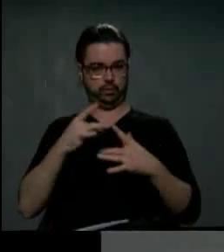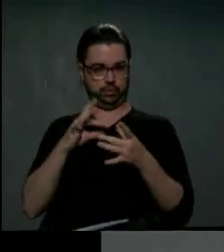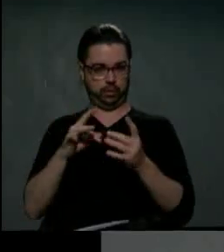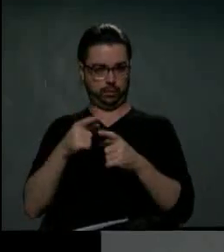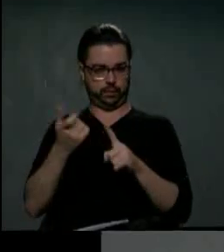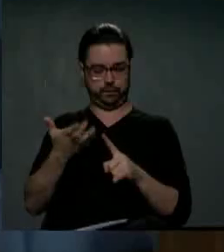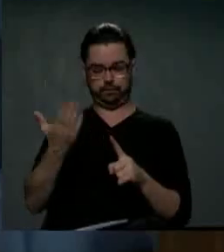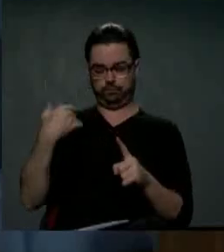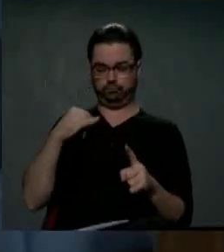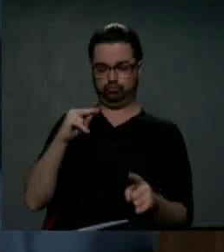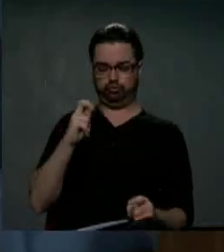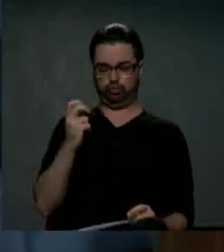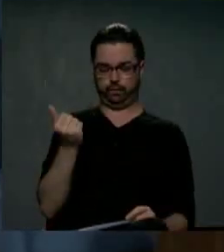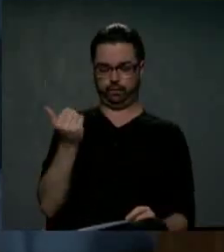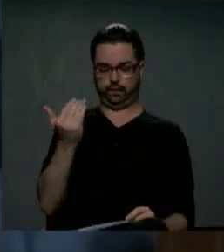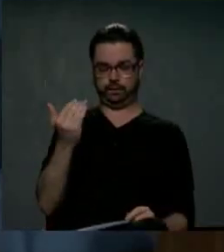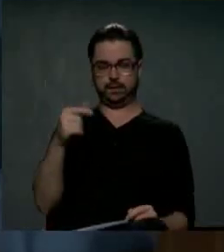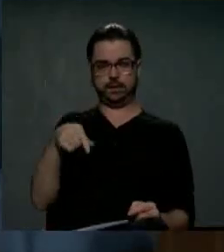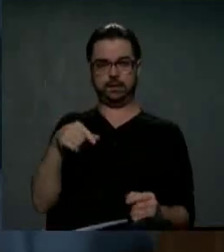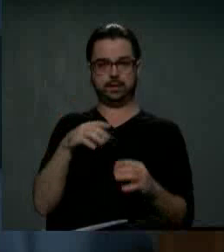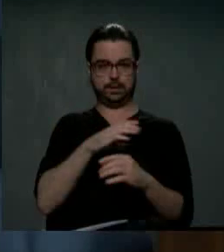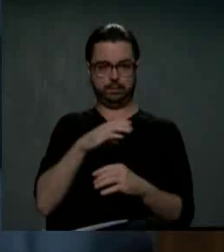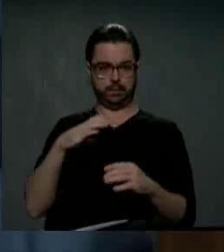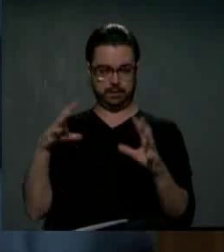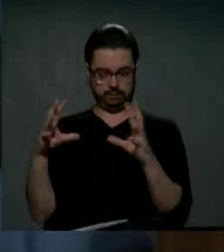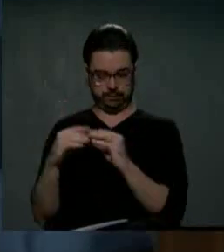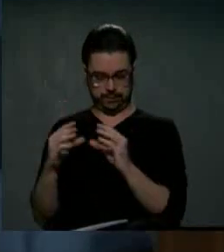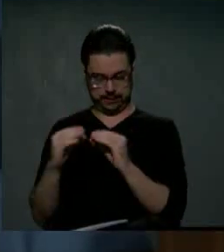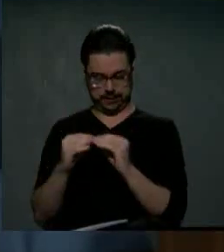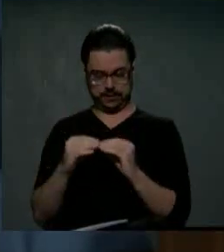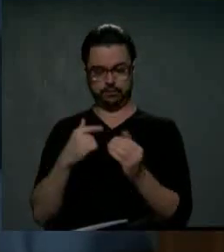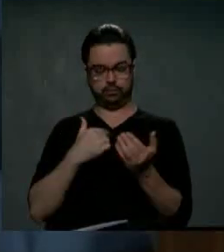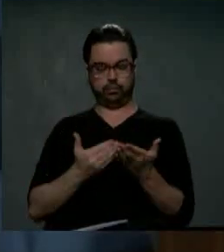hearing. Item number 15, file number